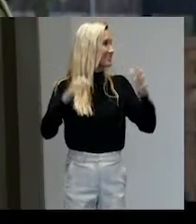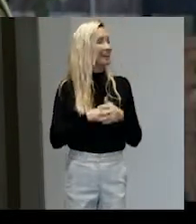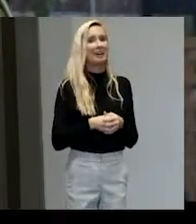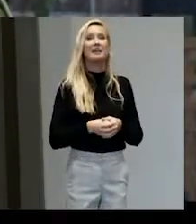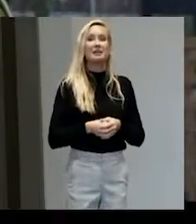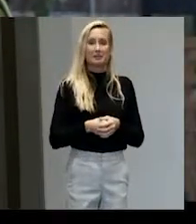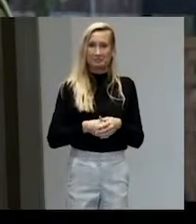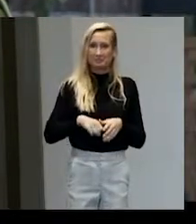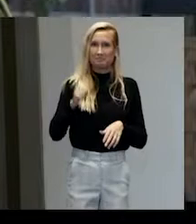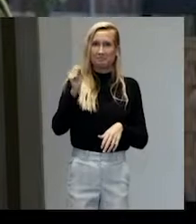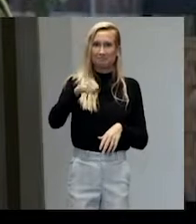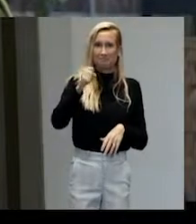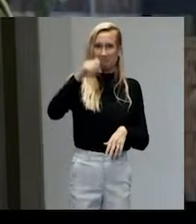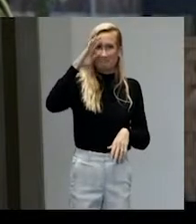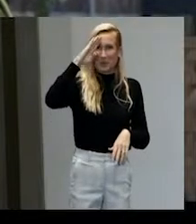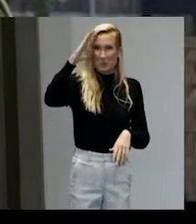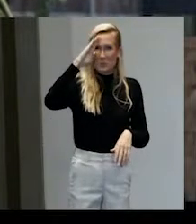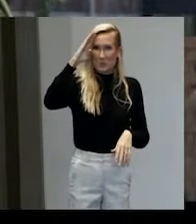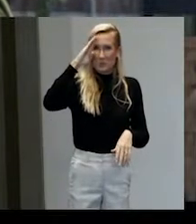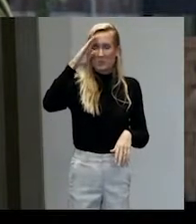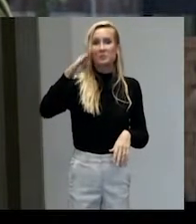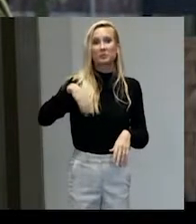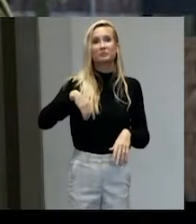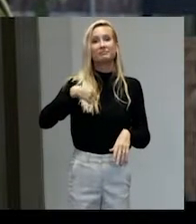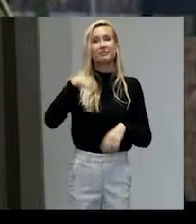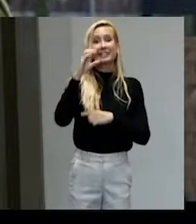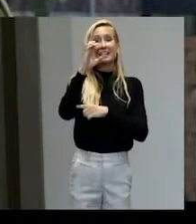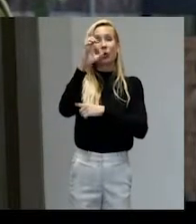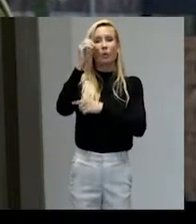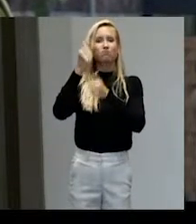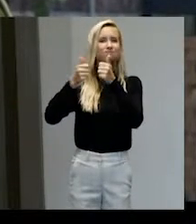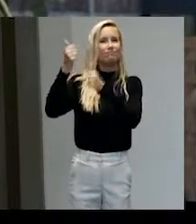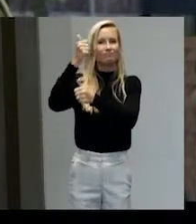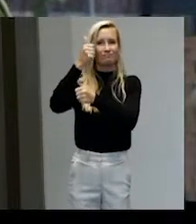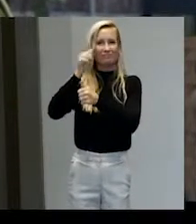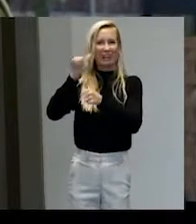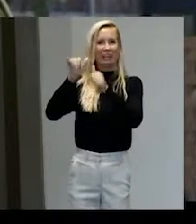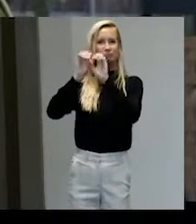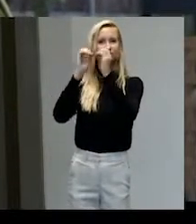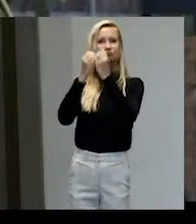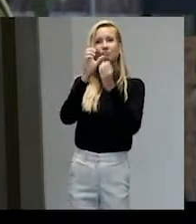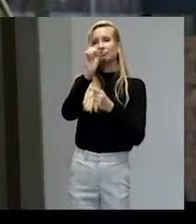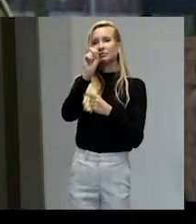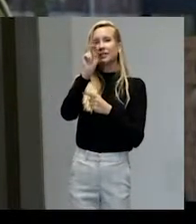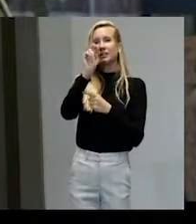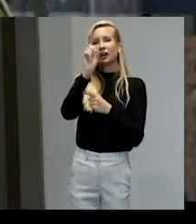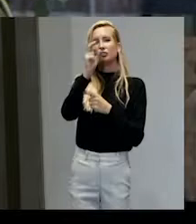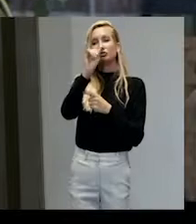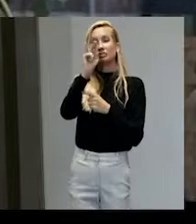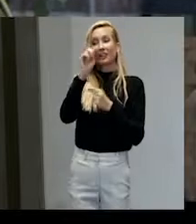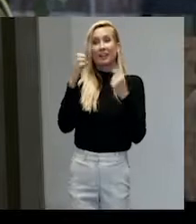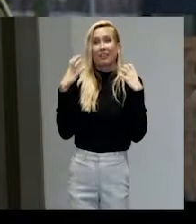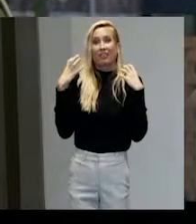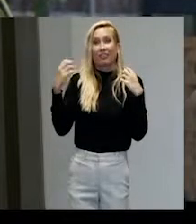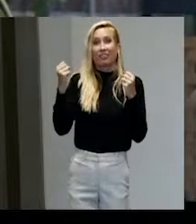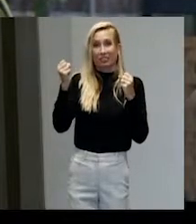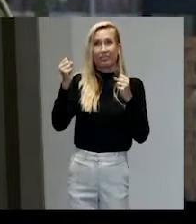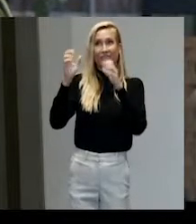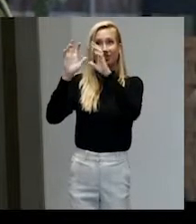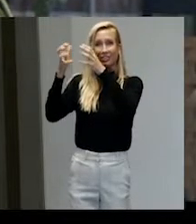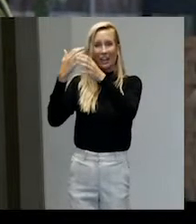Nathan Lancebaum, I'm the CEO of Sunshine Health, and yes, we do, Lori, we also get it confused. There's a lot of companies that